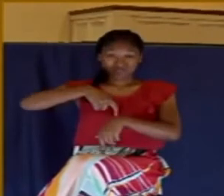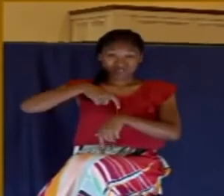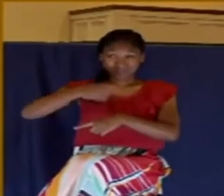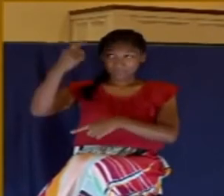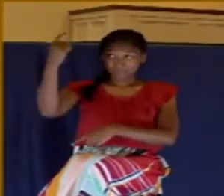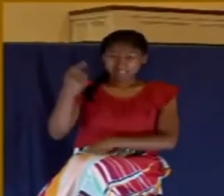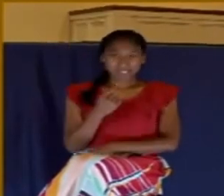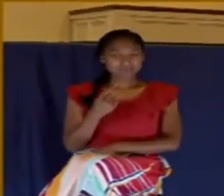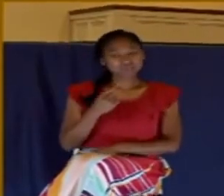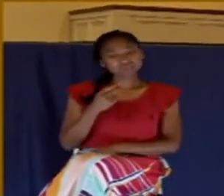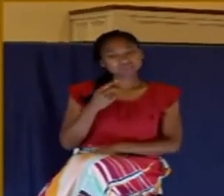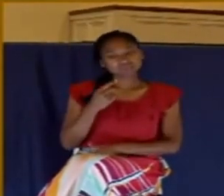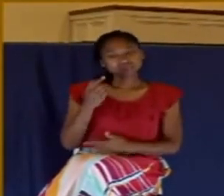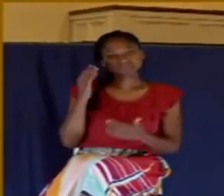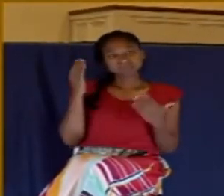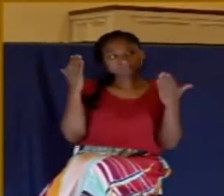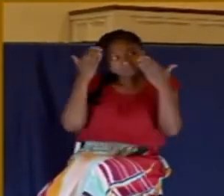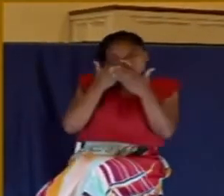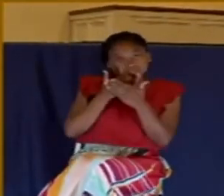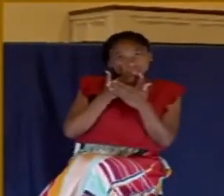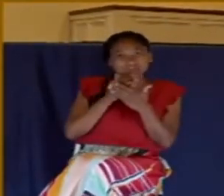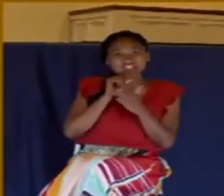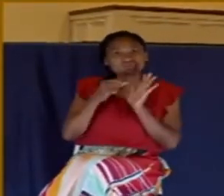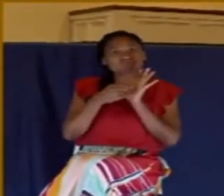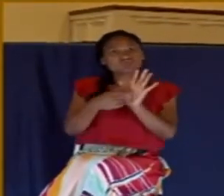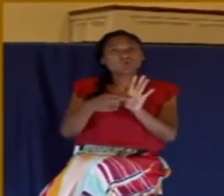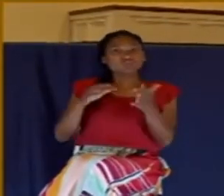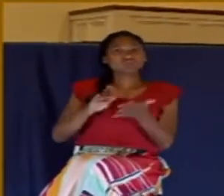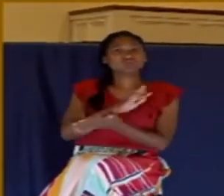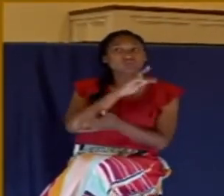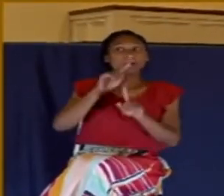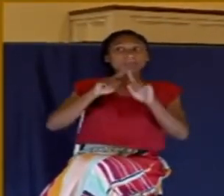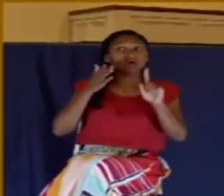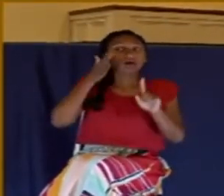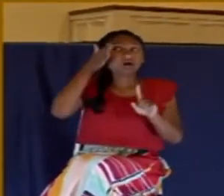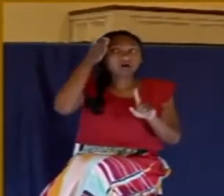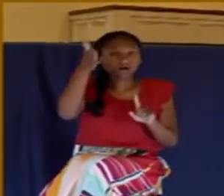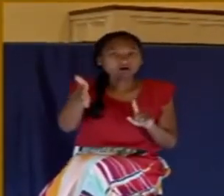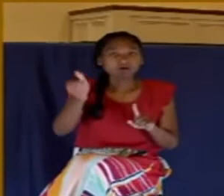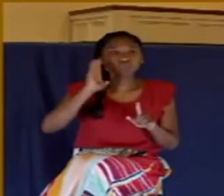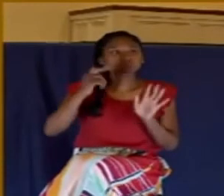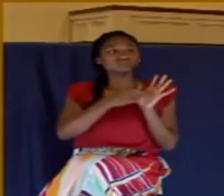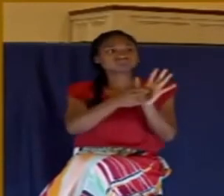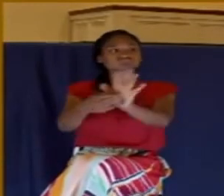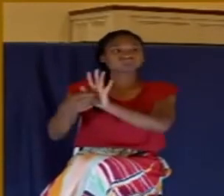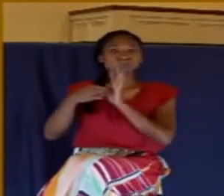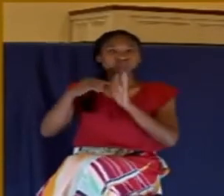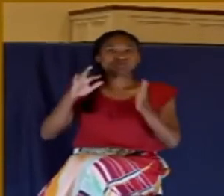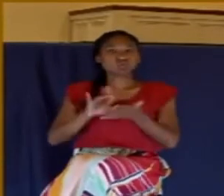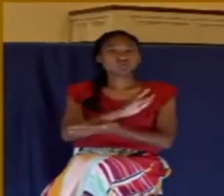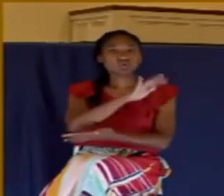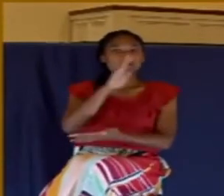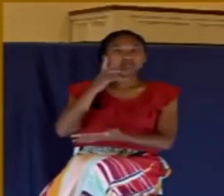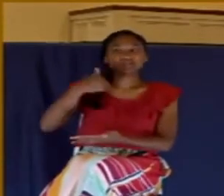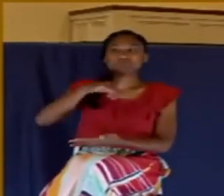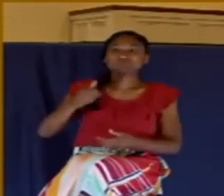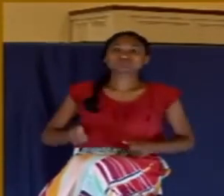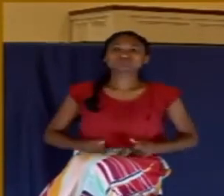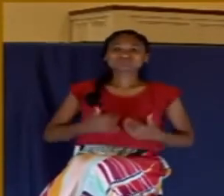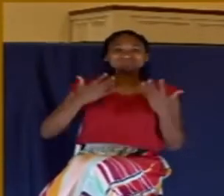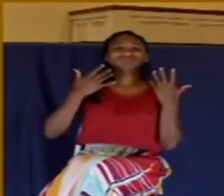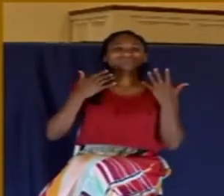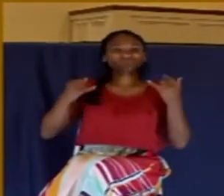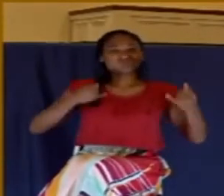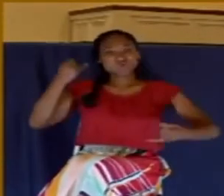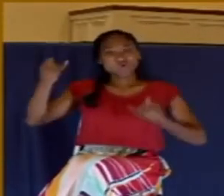was veiled, but this time when he comes, it'll be revealed. His glory will be revealed, and then you'll be filled with joy, Peter says.